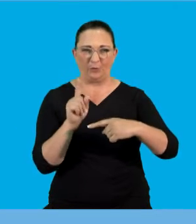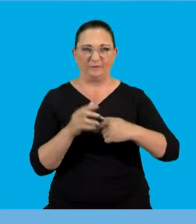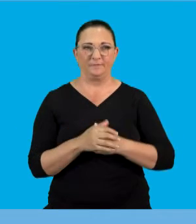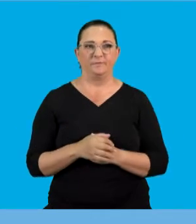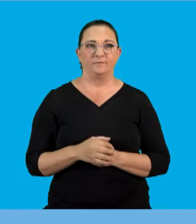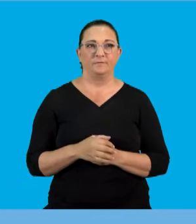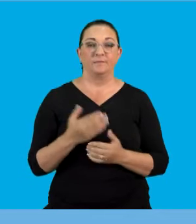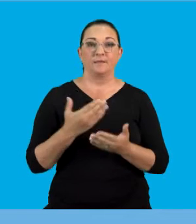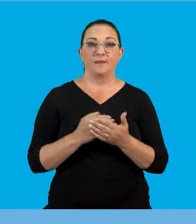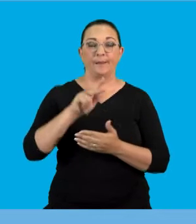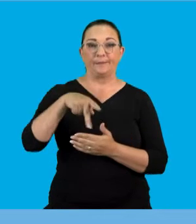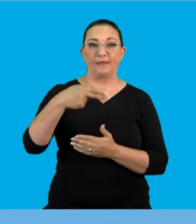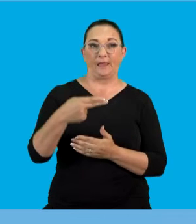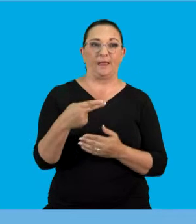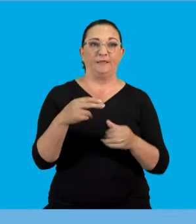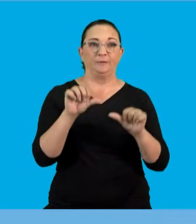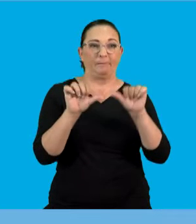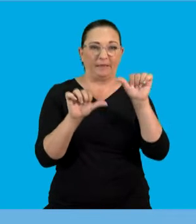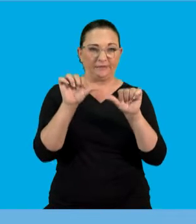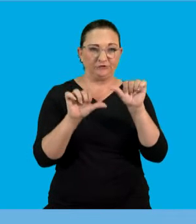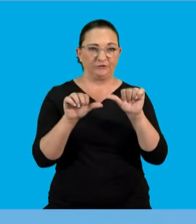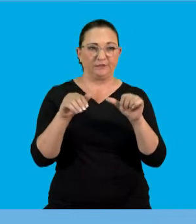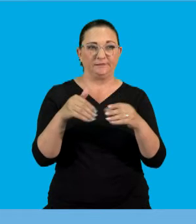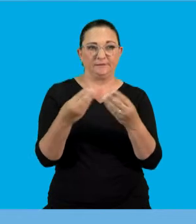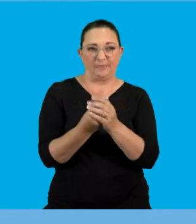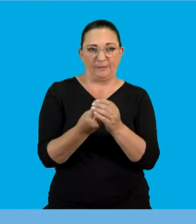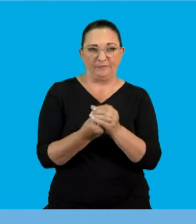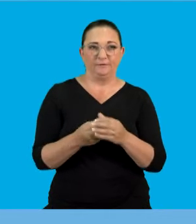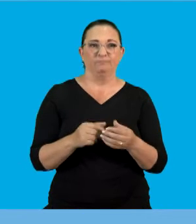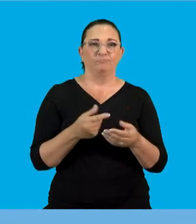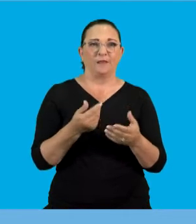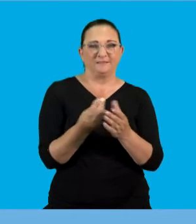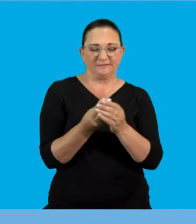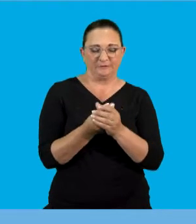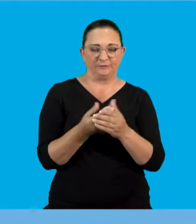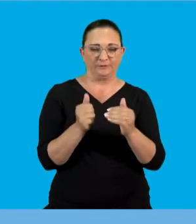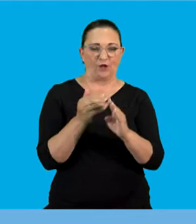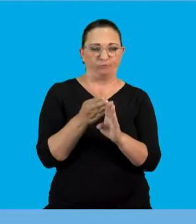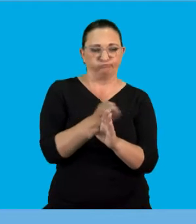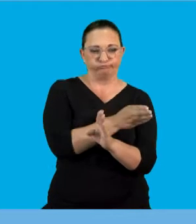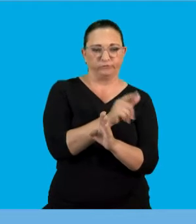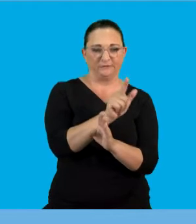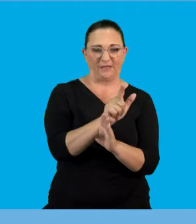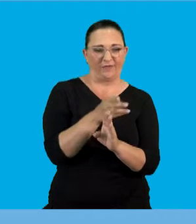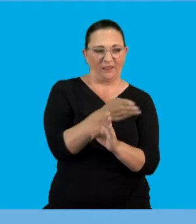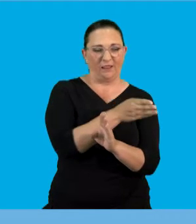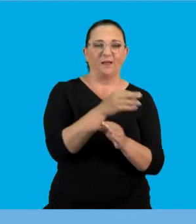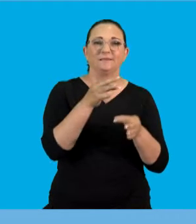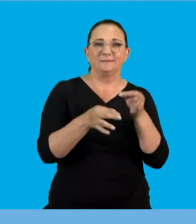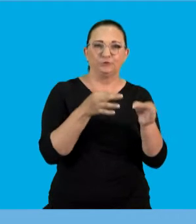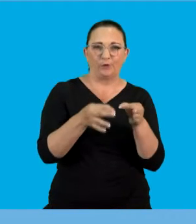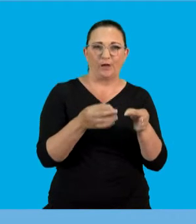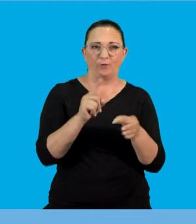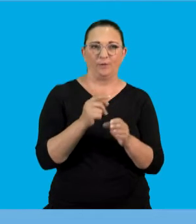You also need to be able to measure the pH of a substance, describe a substance that has a pH that is below 7,